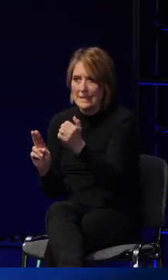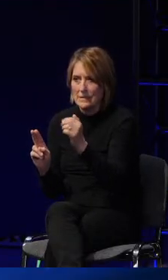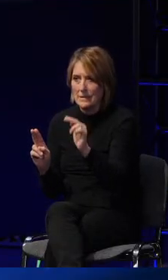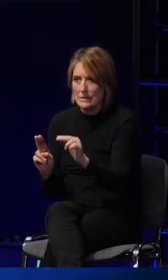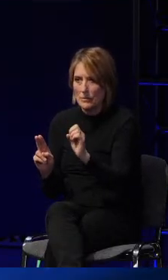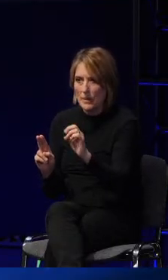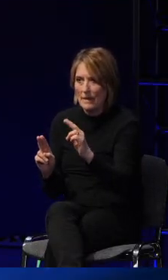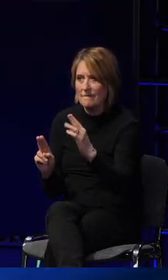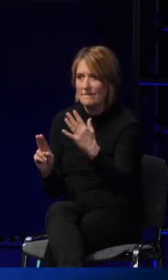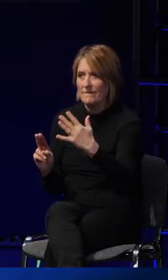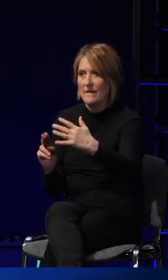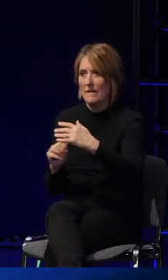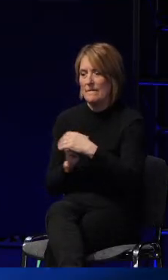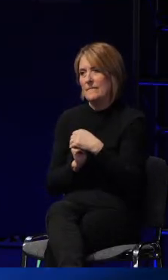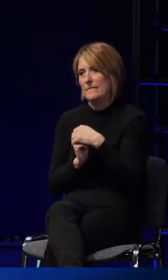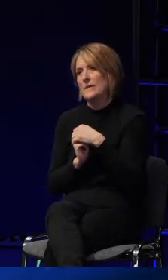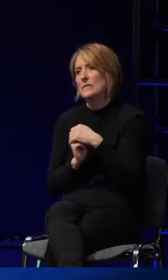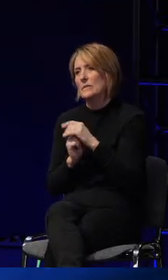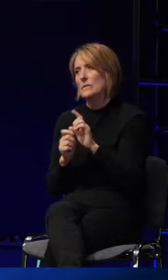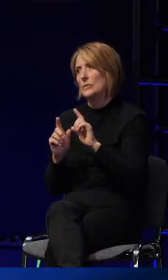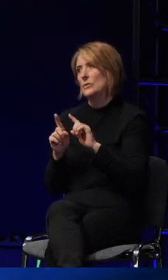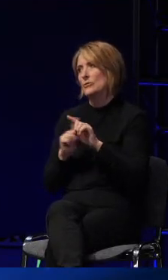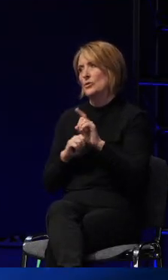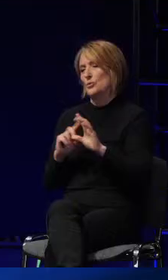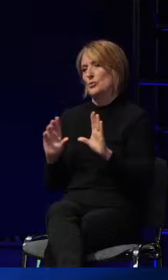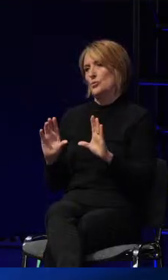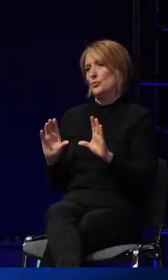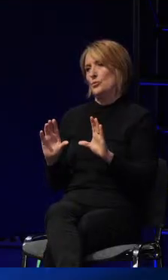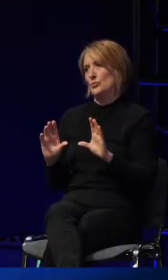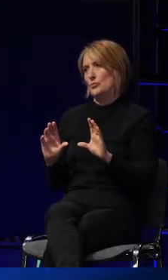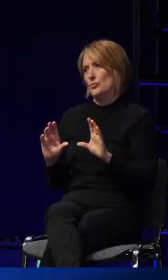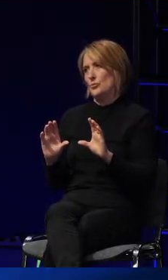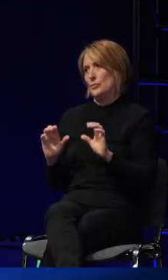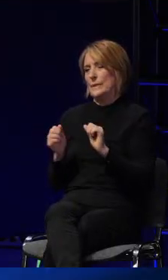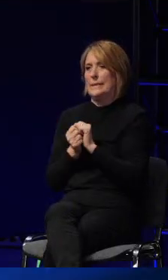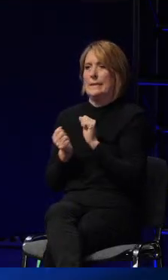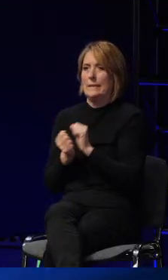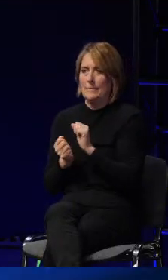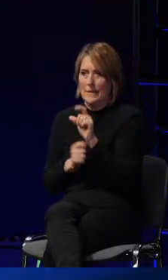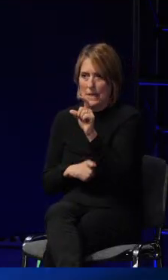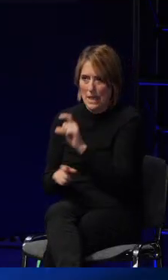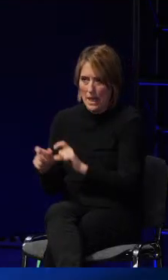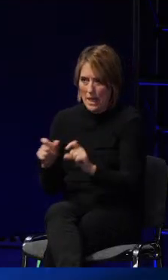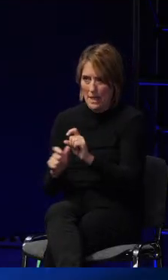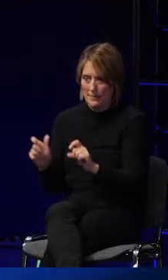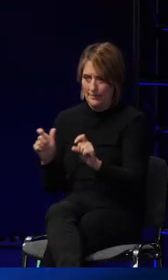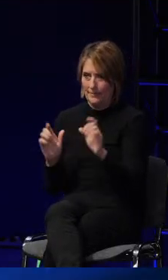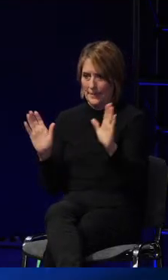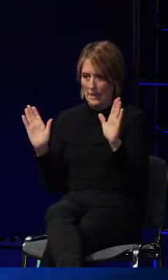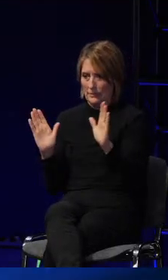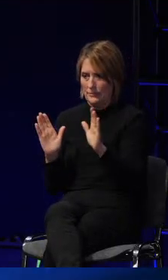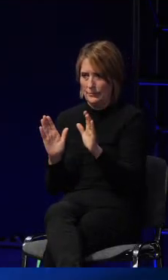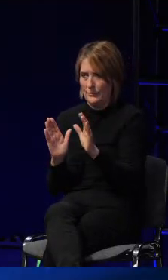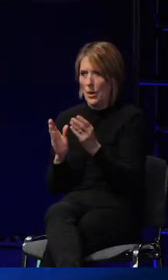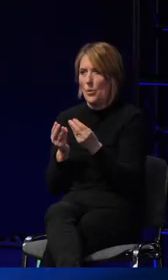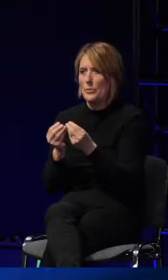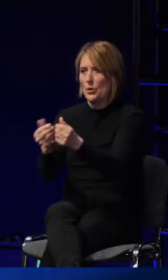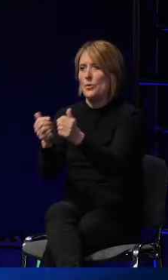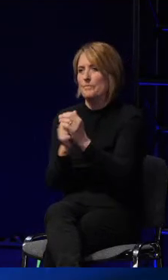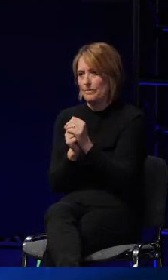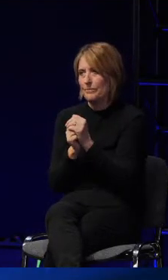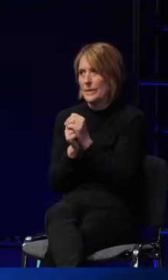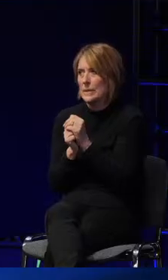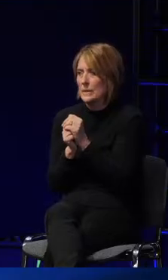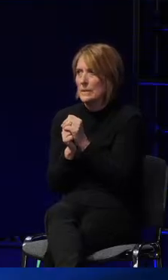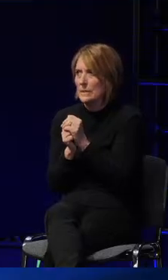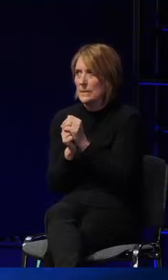level, retaining that color, I don't know what the word is, but like that color purity at a